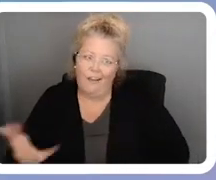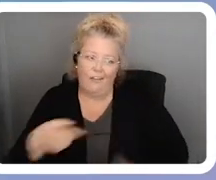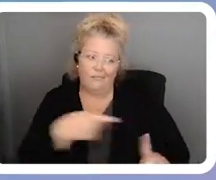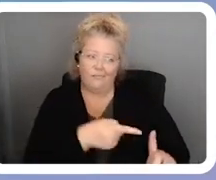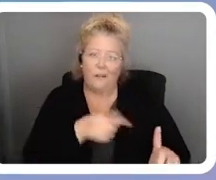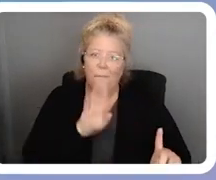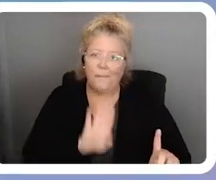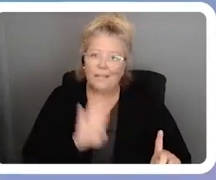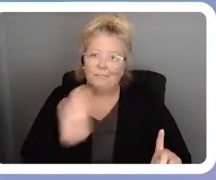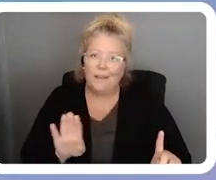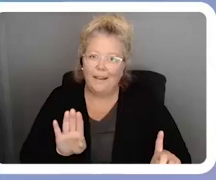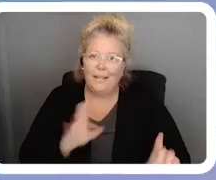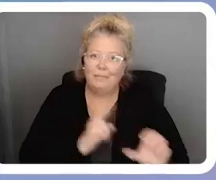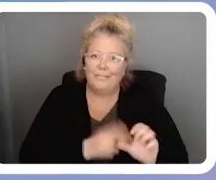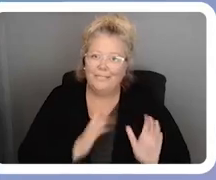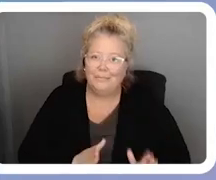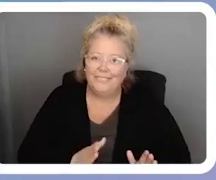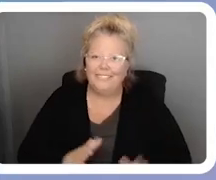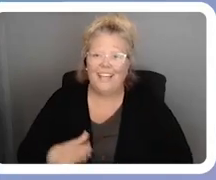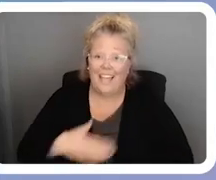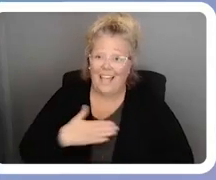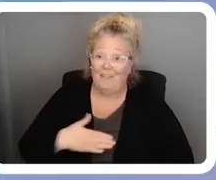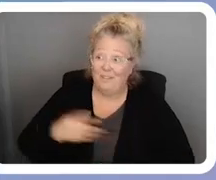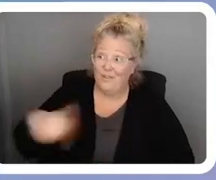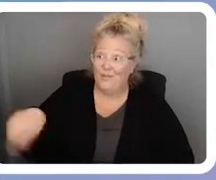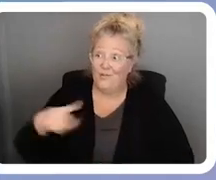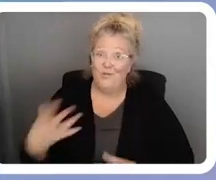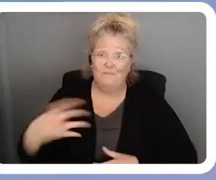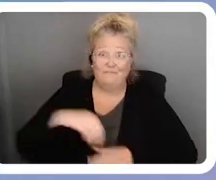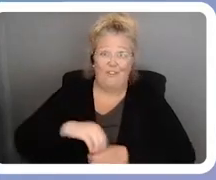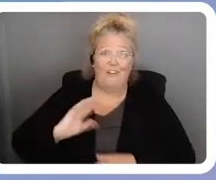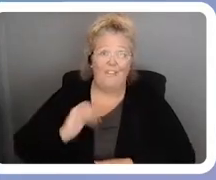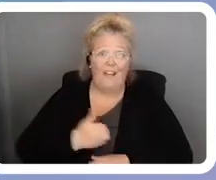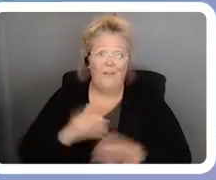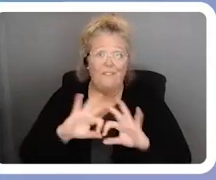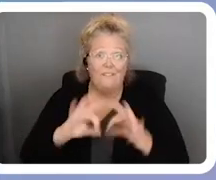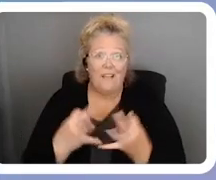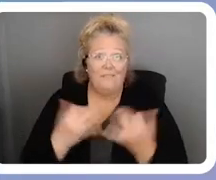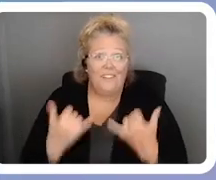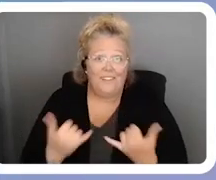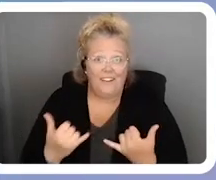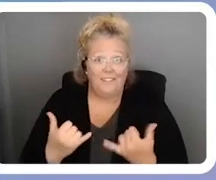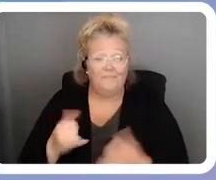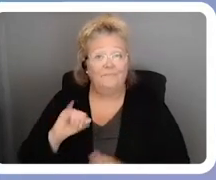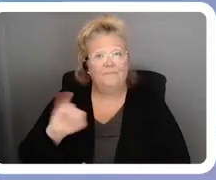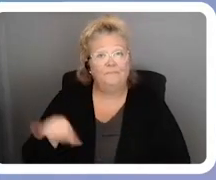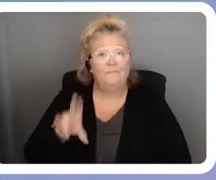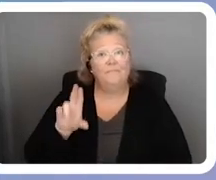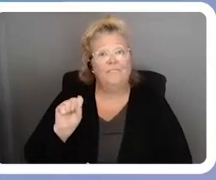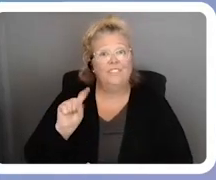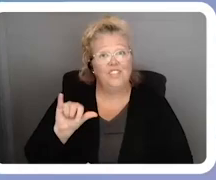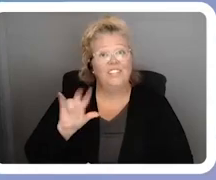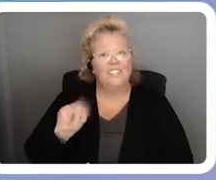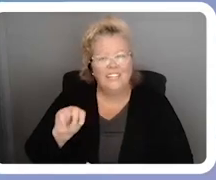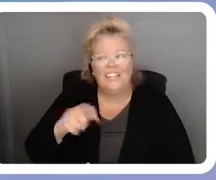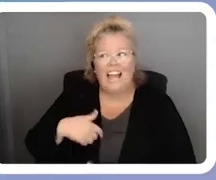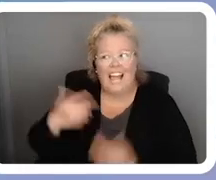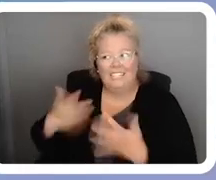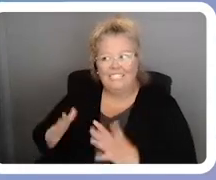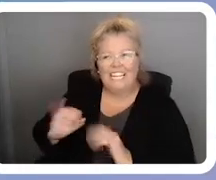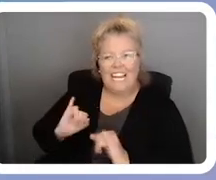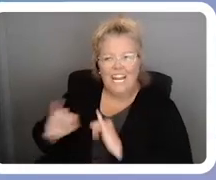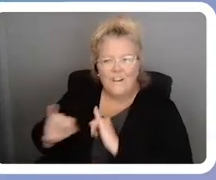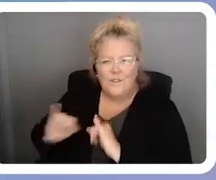participants, and we're so excited to have all of you as a part of the Best Buddies family. And so Justin, I've had the opportunity to be